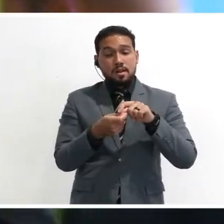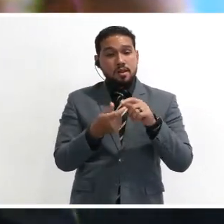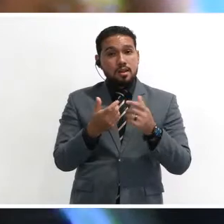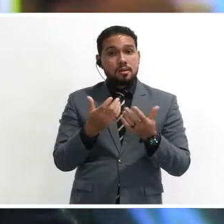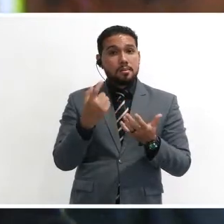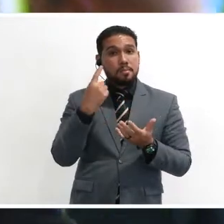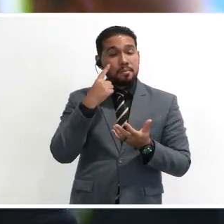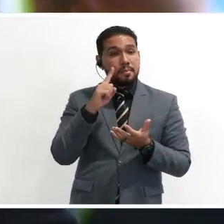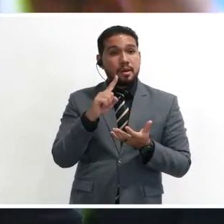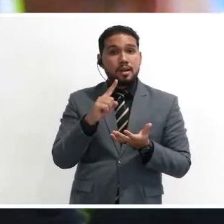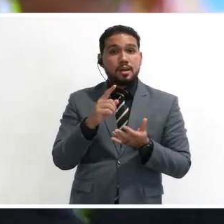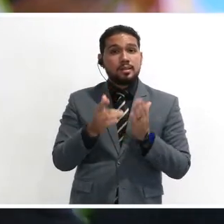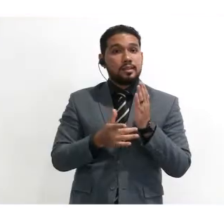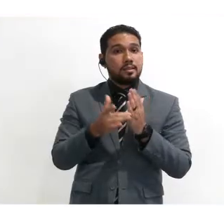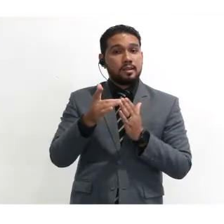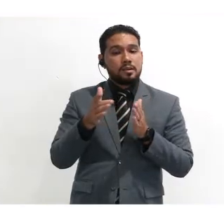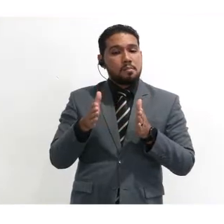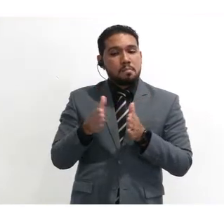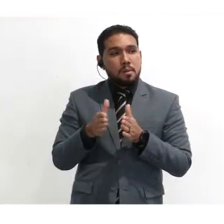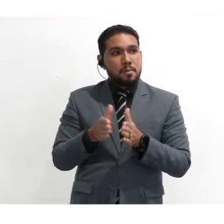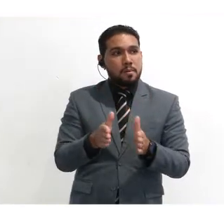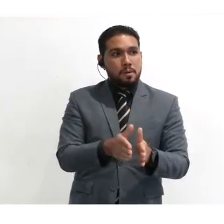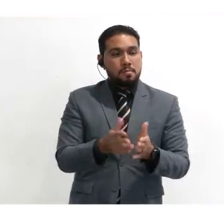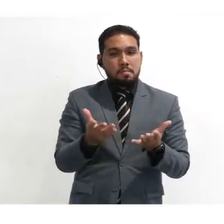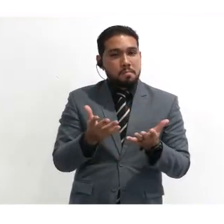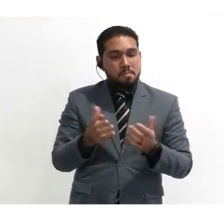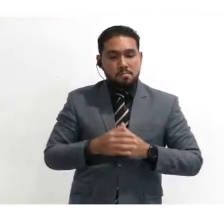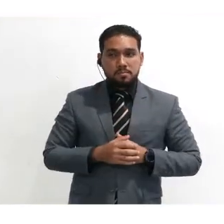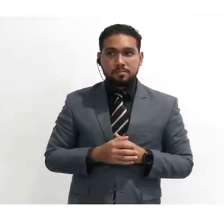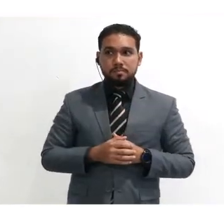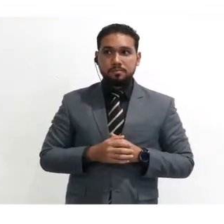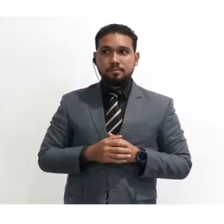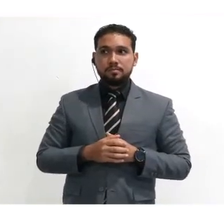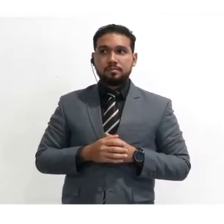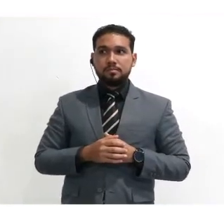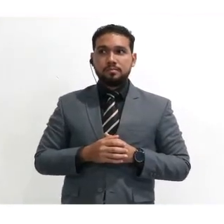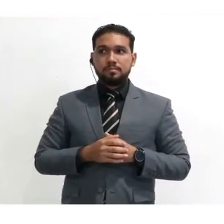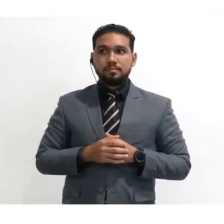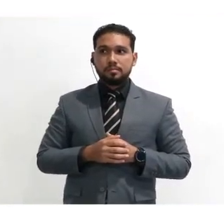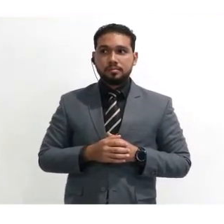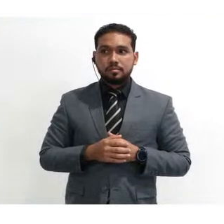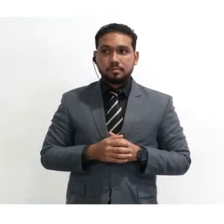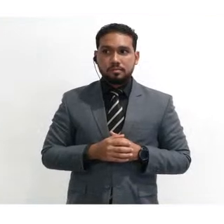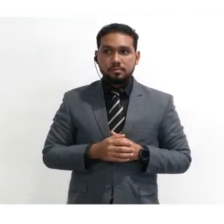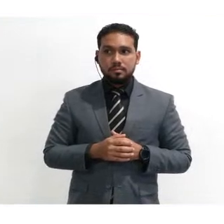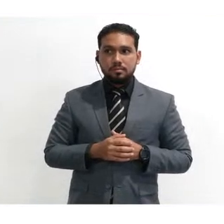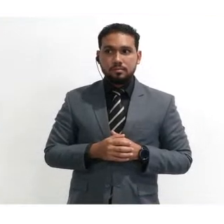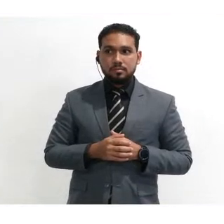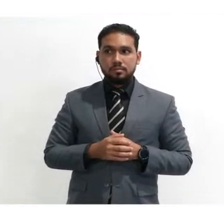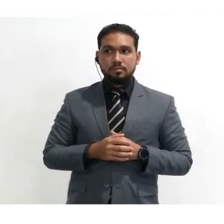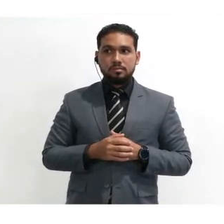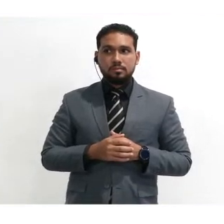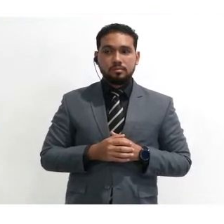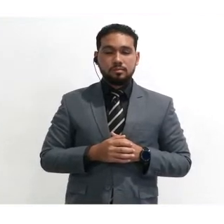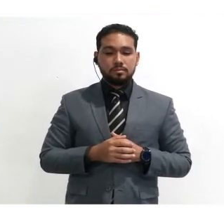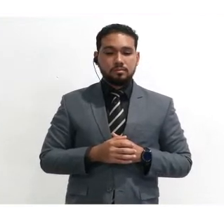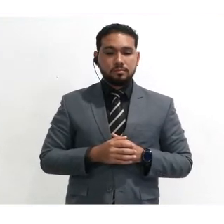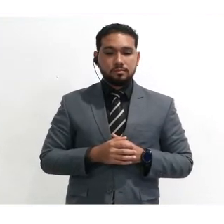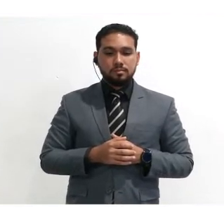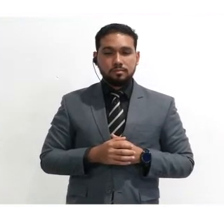respect to that shift? Yeah, so the major difference in the data center is thermal